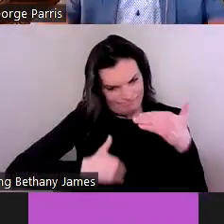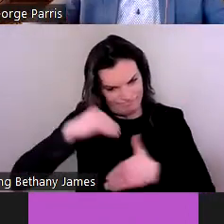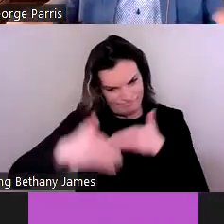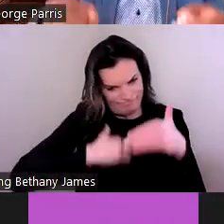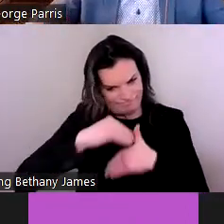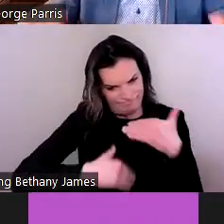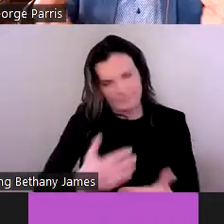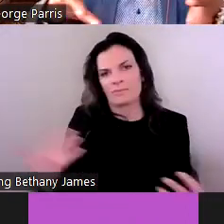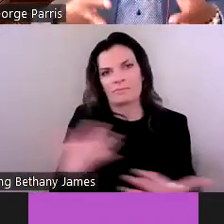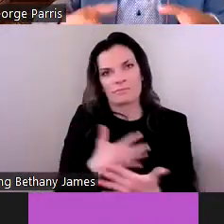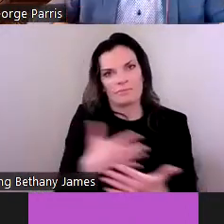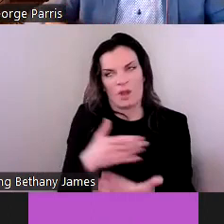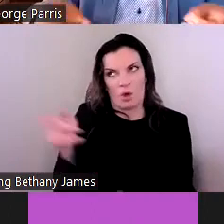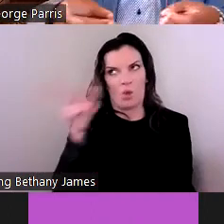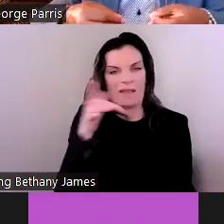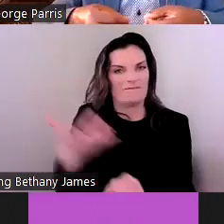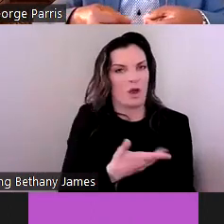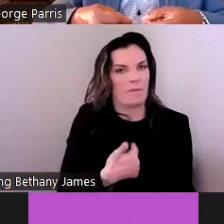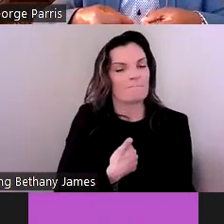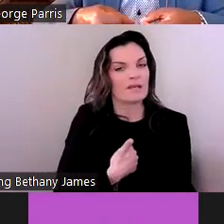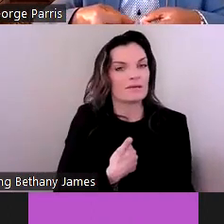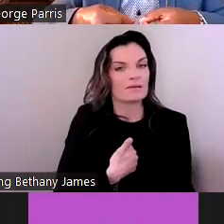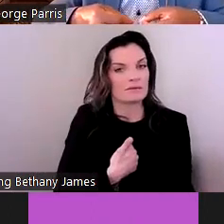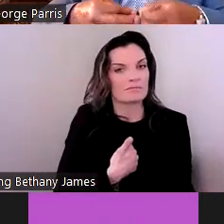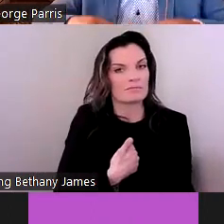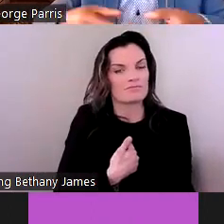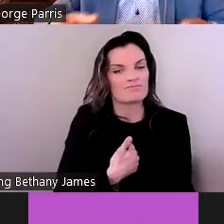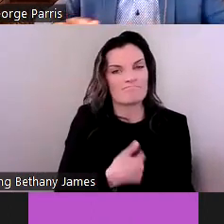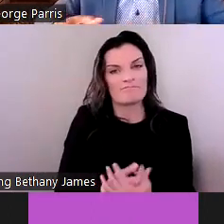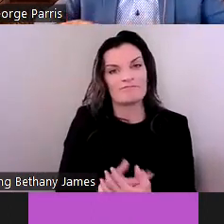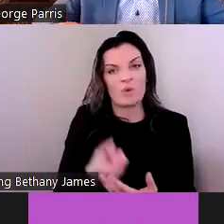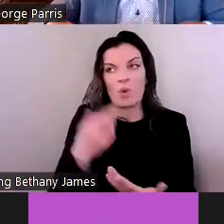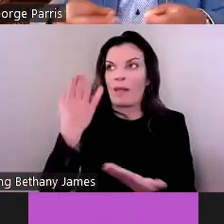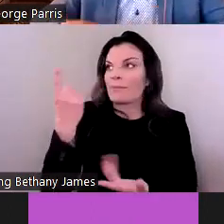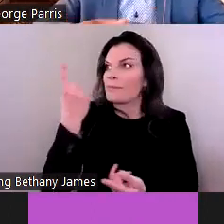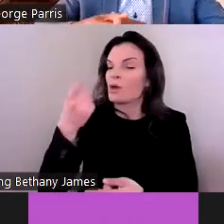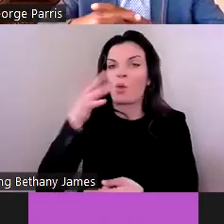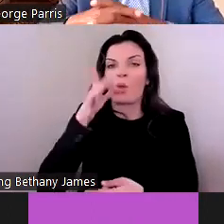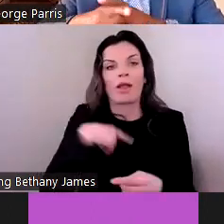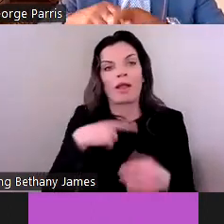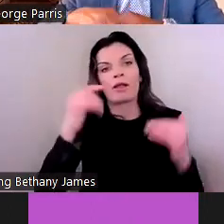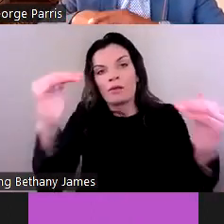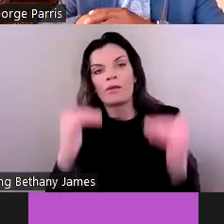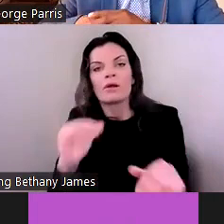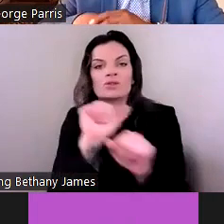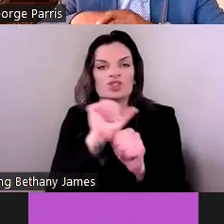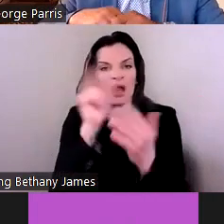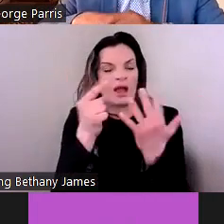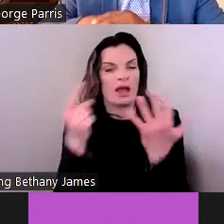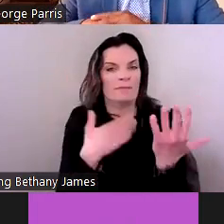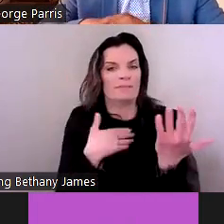talk because they feel like there could be some negative repercussion from talking.